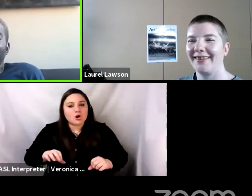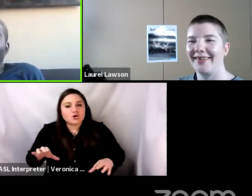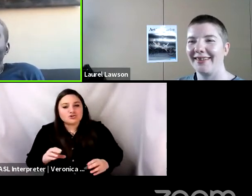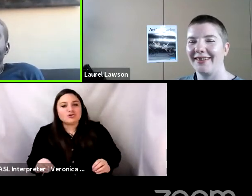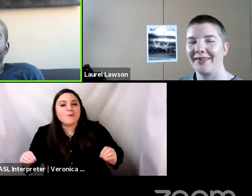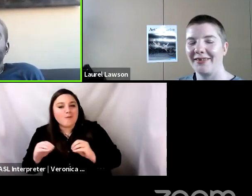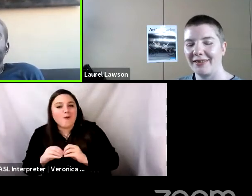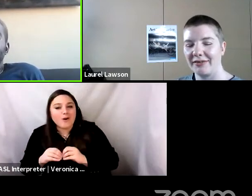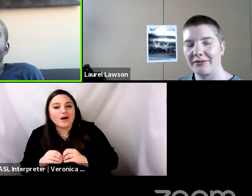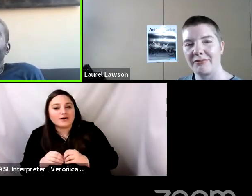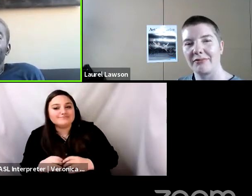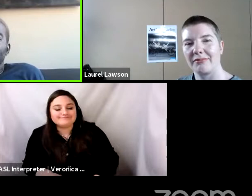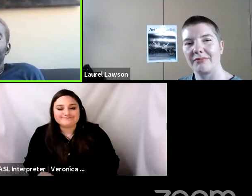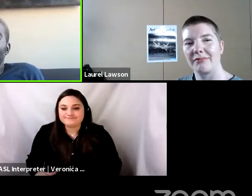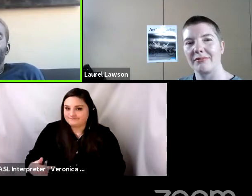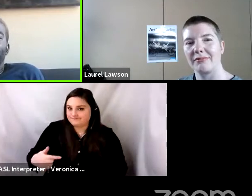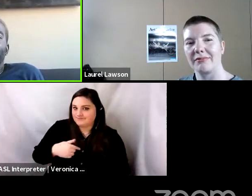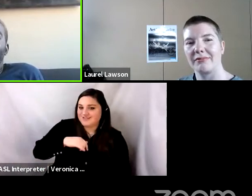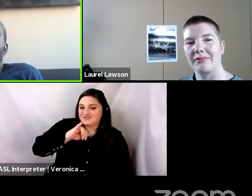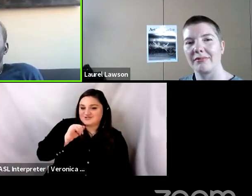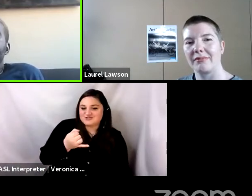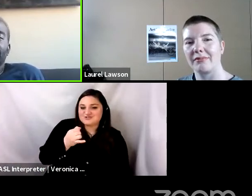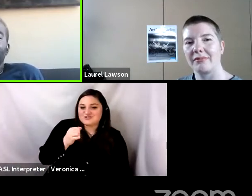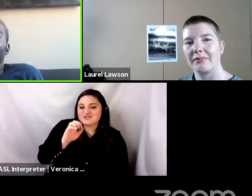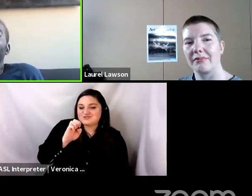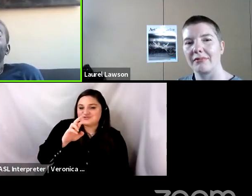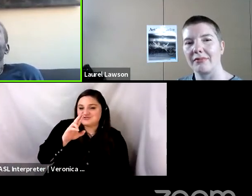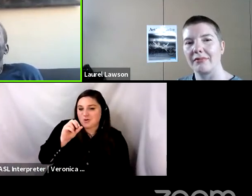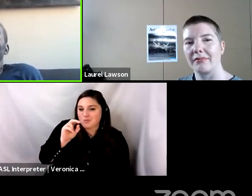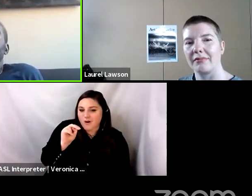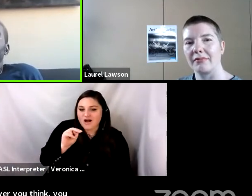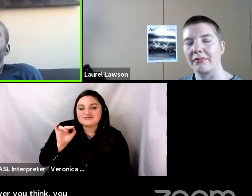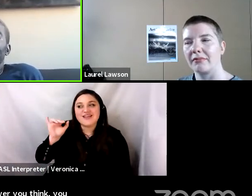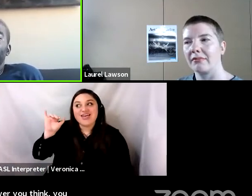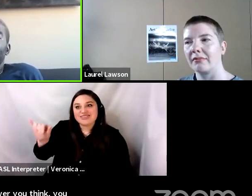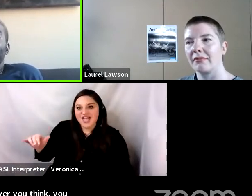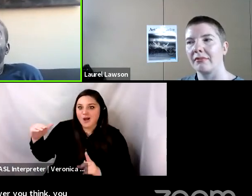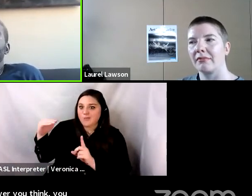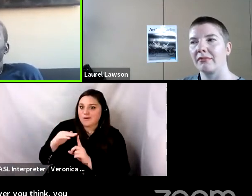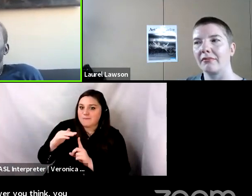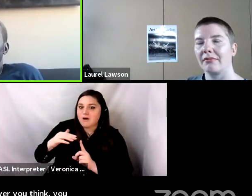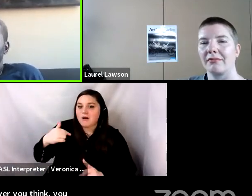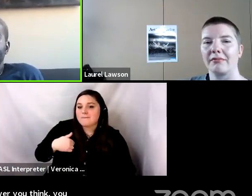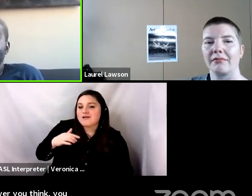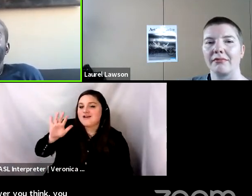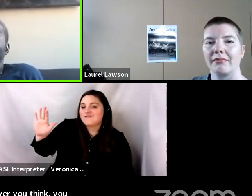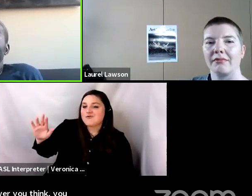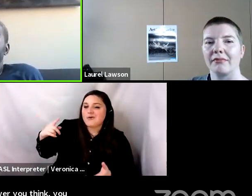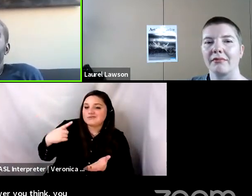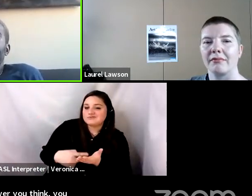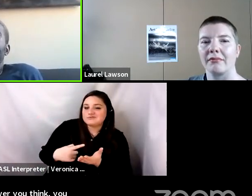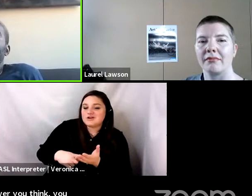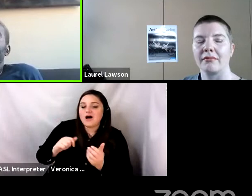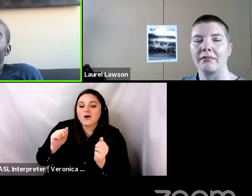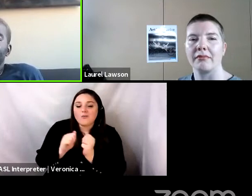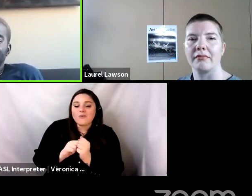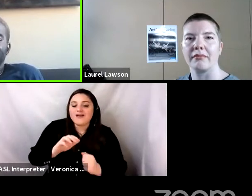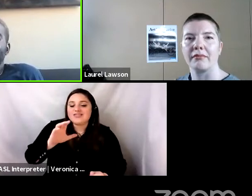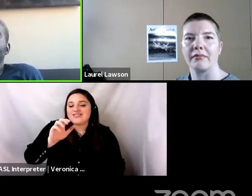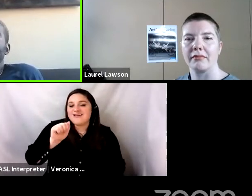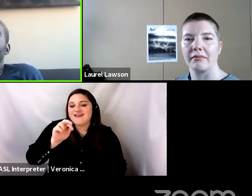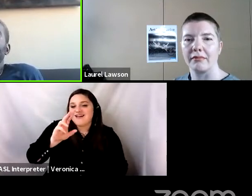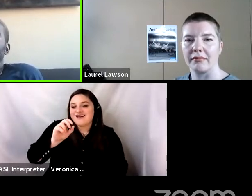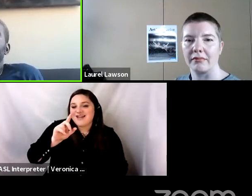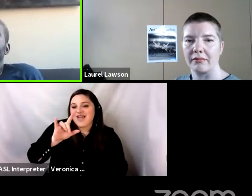this is Jerron. It reminds me of that talk that you gave alongside, or that you were in connection with Carolyn Lazard and